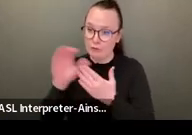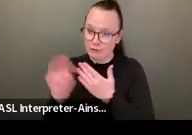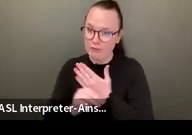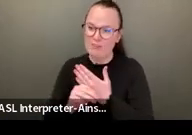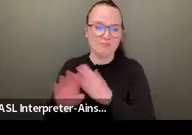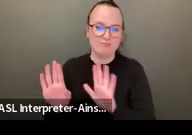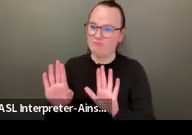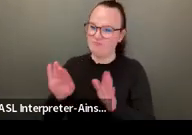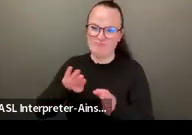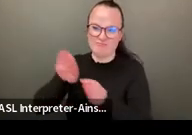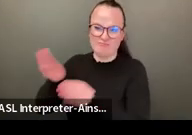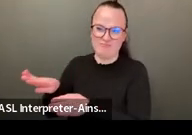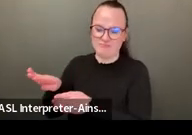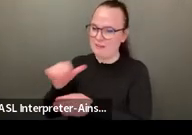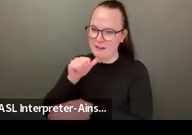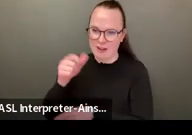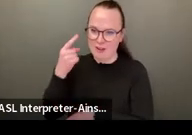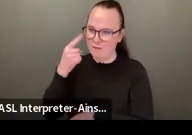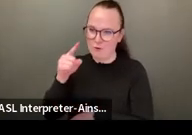measurement.